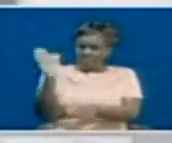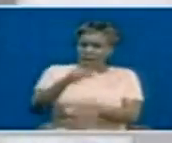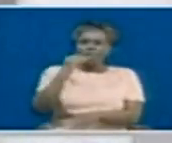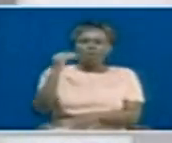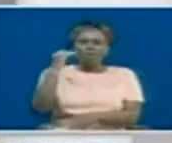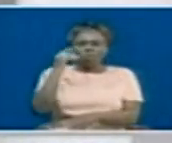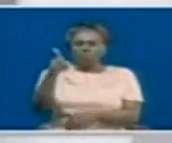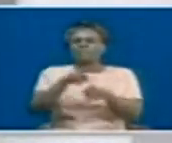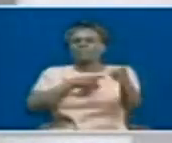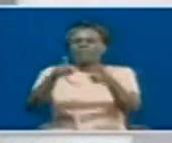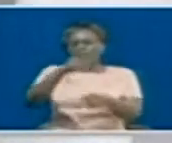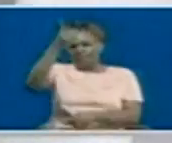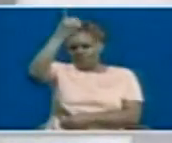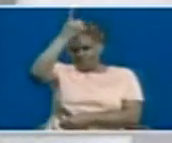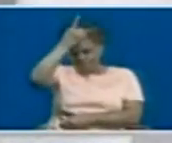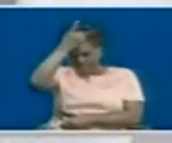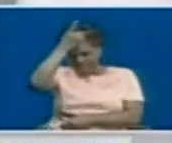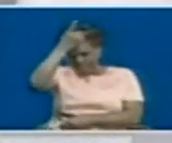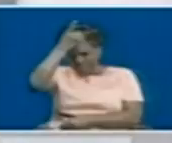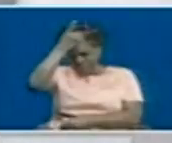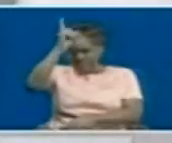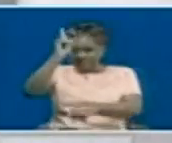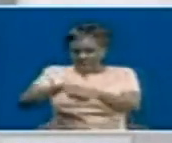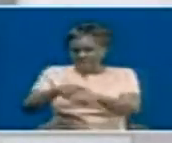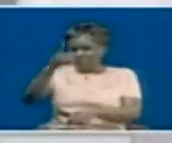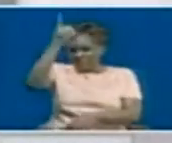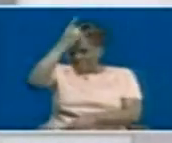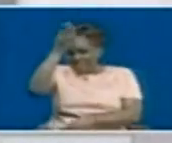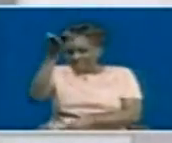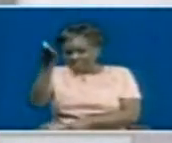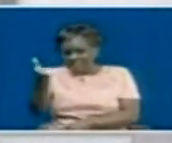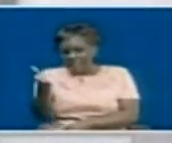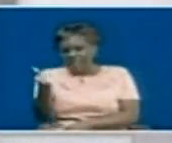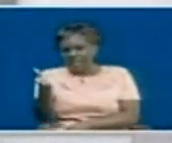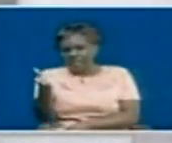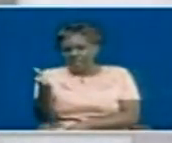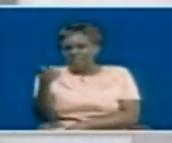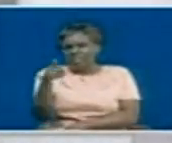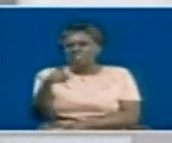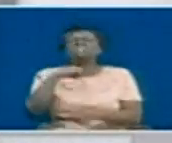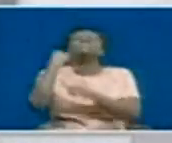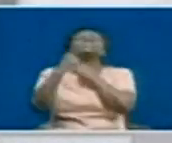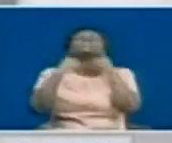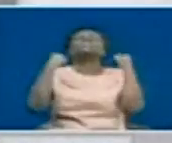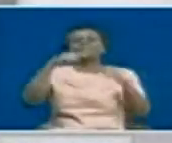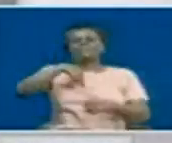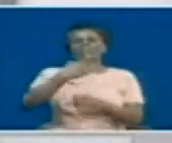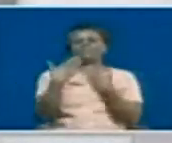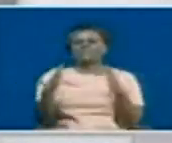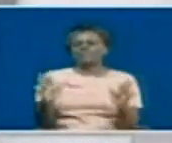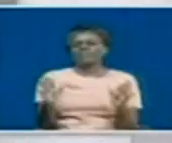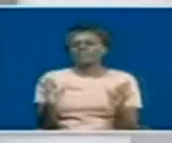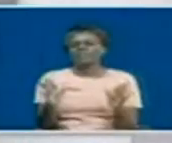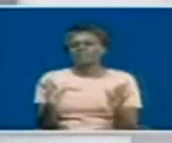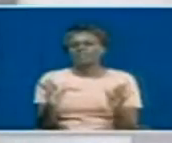she traveled up country, and once she reached up country, she just committed suicide. It